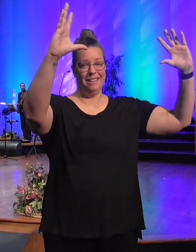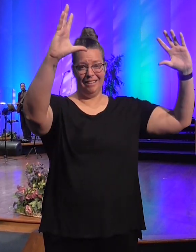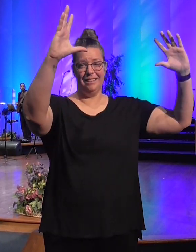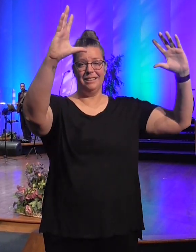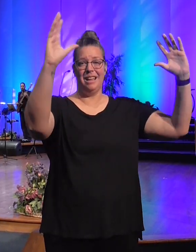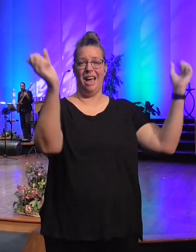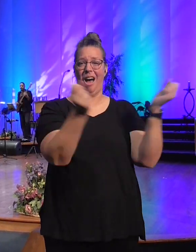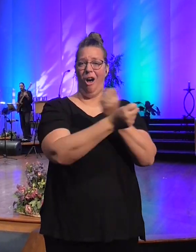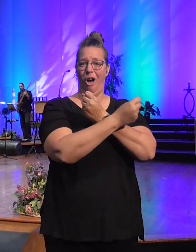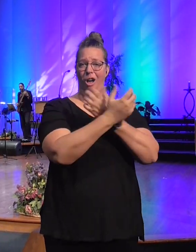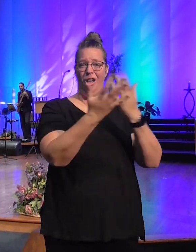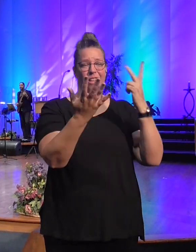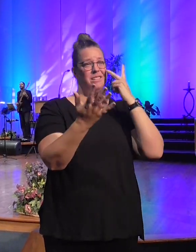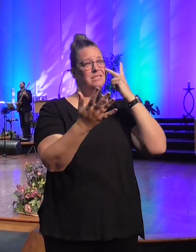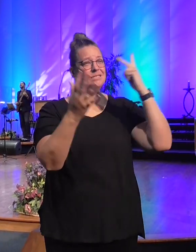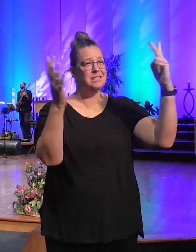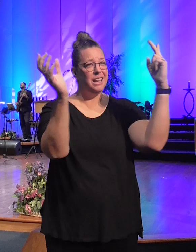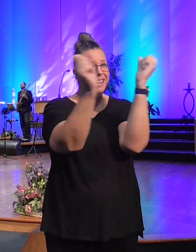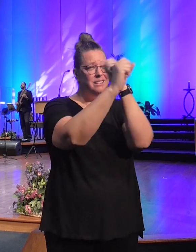All that you see.